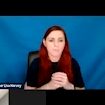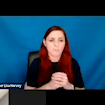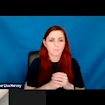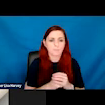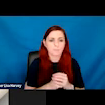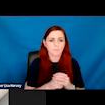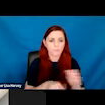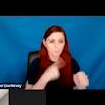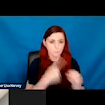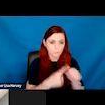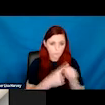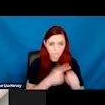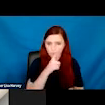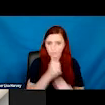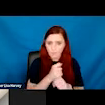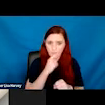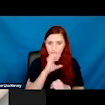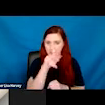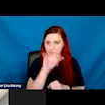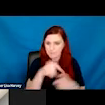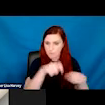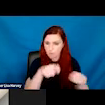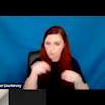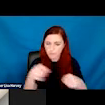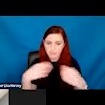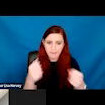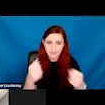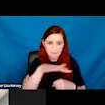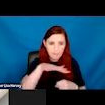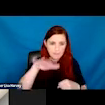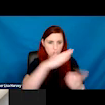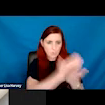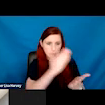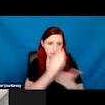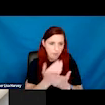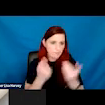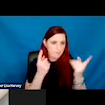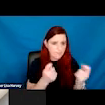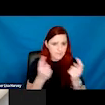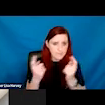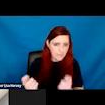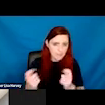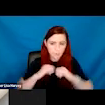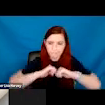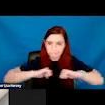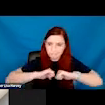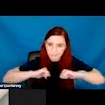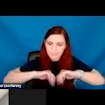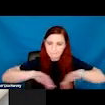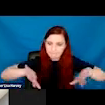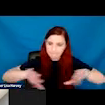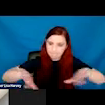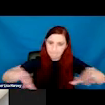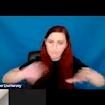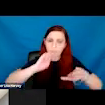Again, when we're designing our city streets, having places to stop and sit, to break up spaces so that it's not just all